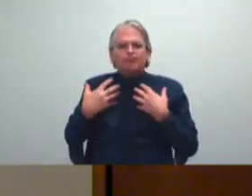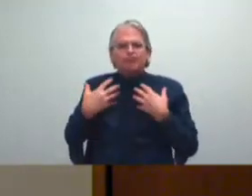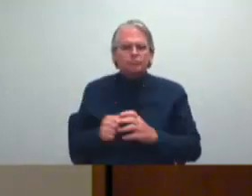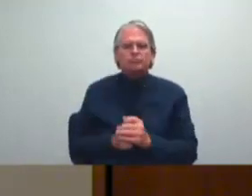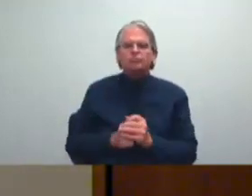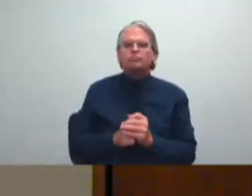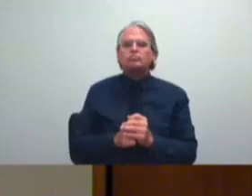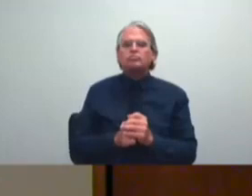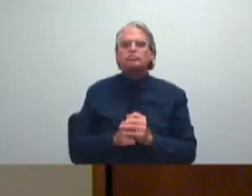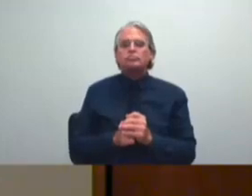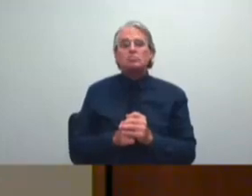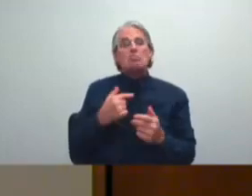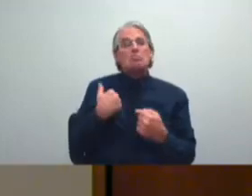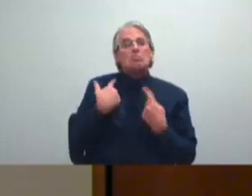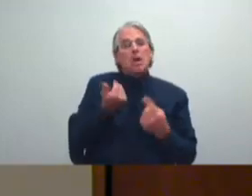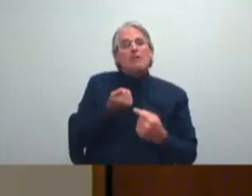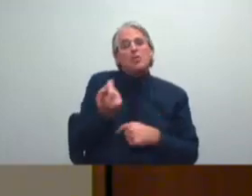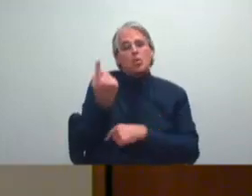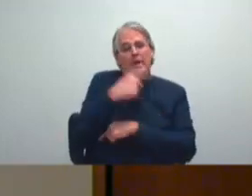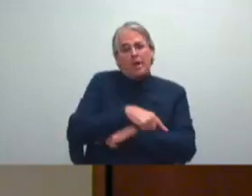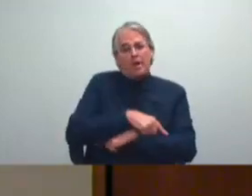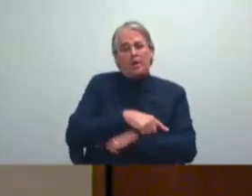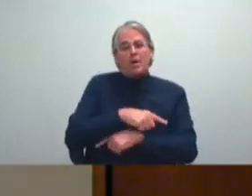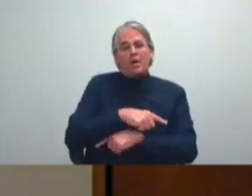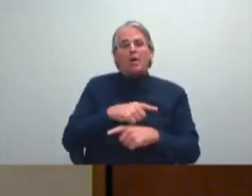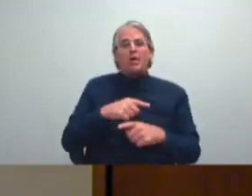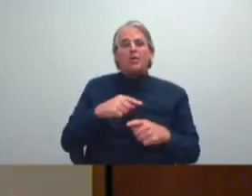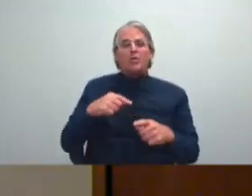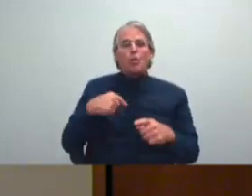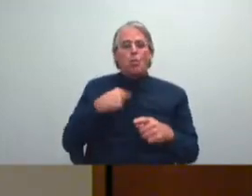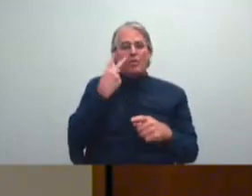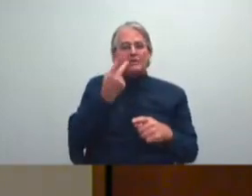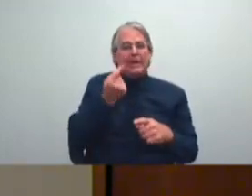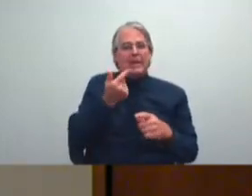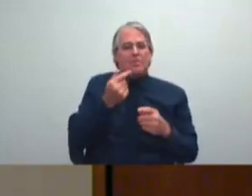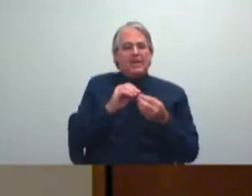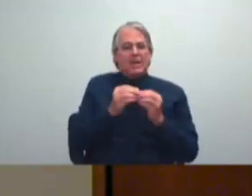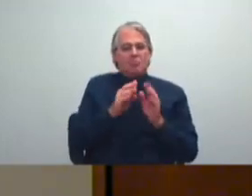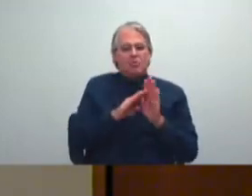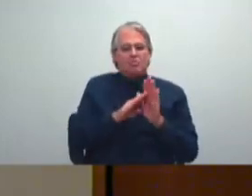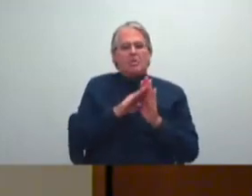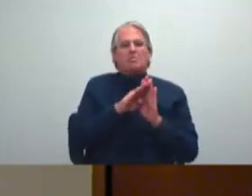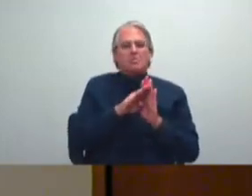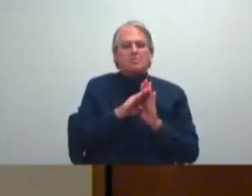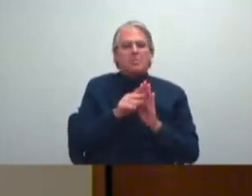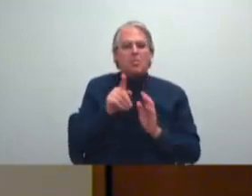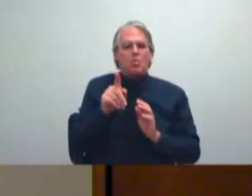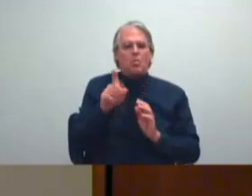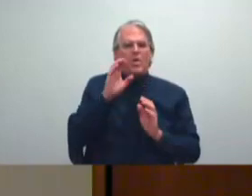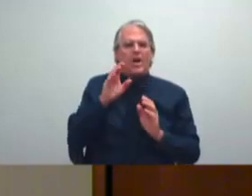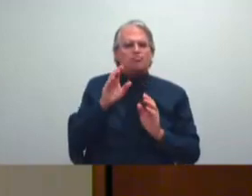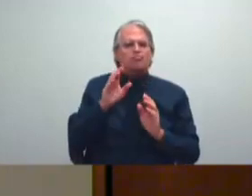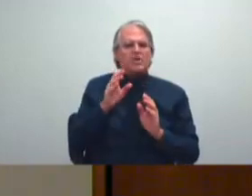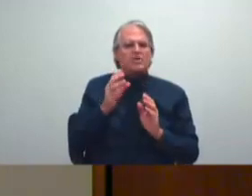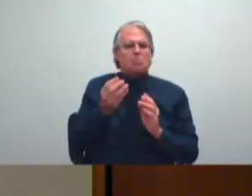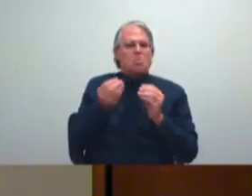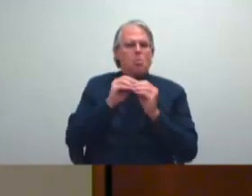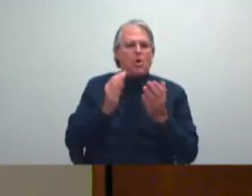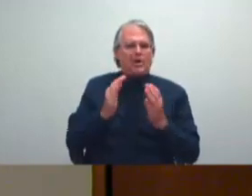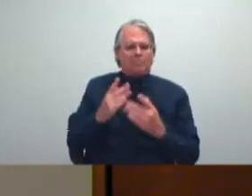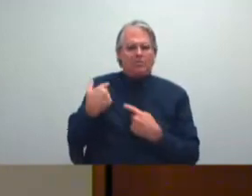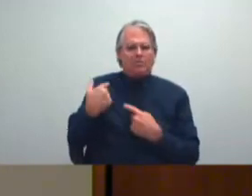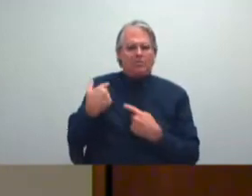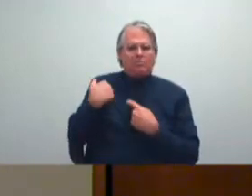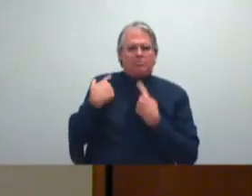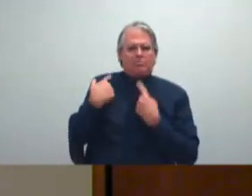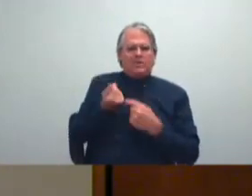to see an uptick of about 100 or so more than we have in the past few weeks of people seeking testing.